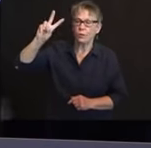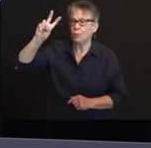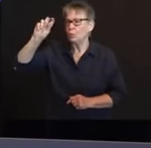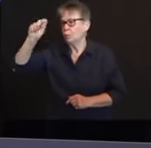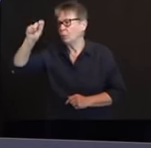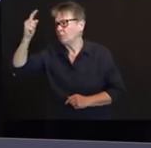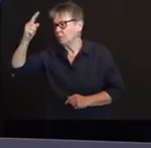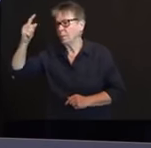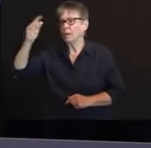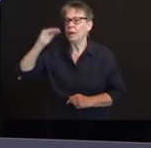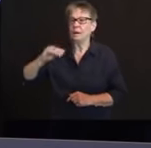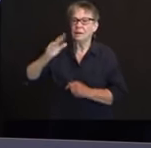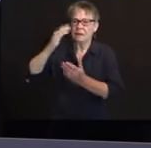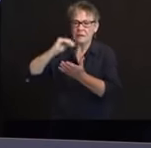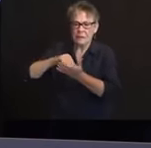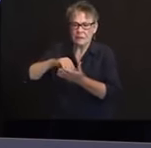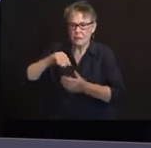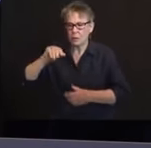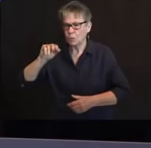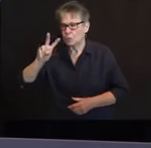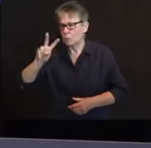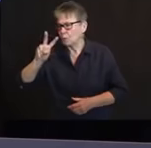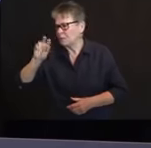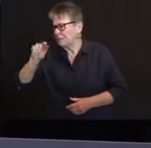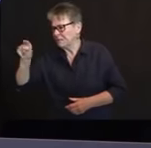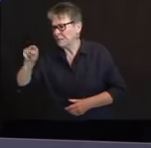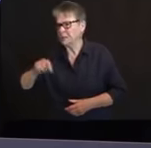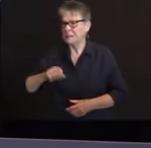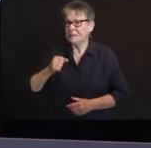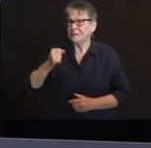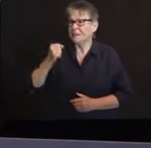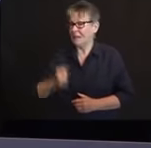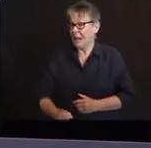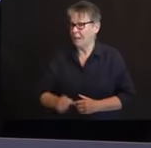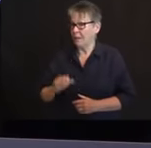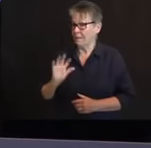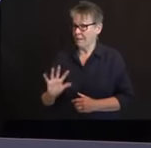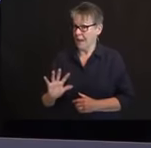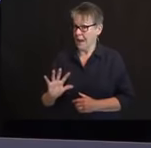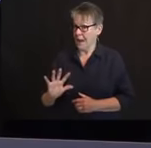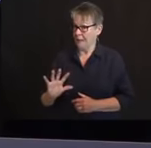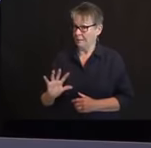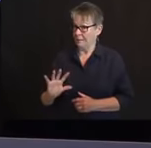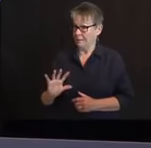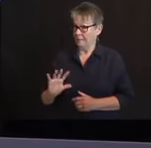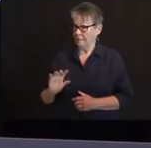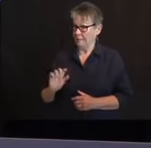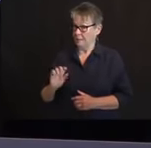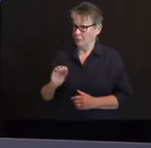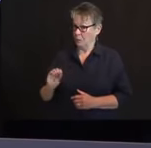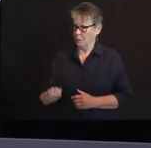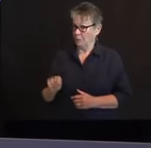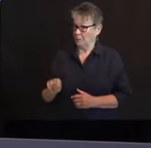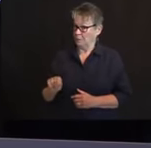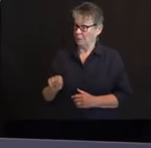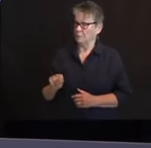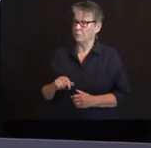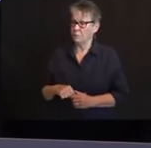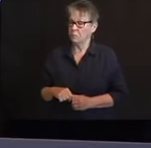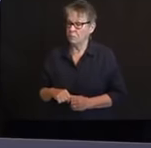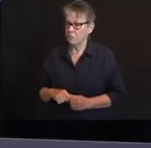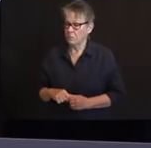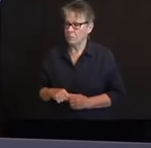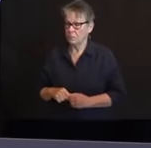5.25. That concludes my daily statistical report. Please continue to take precautions to limit the spread of